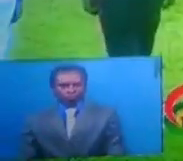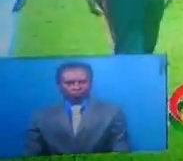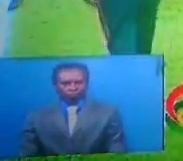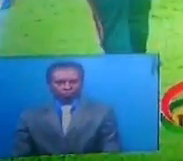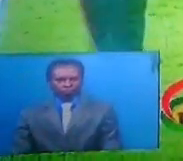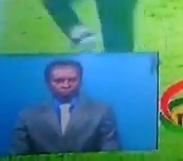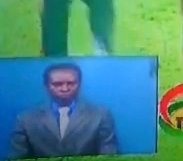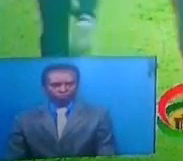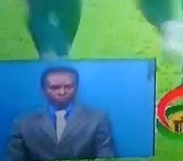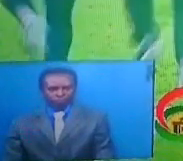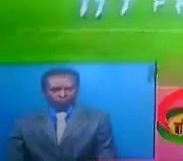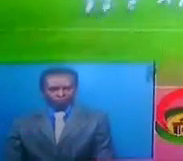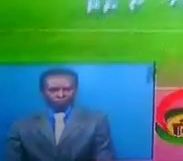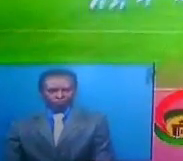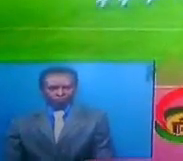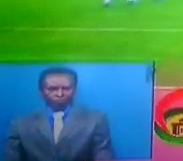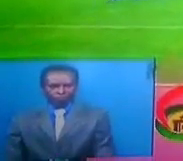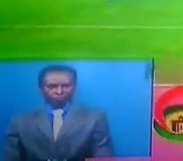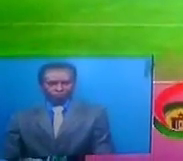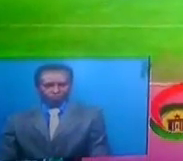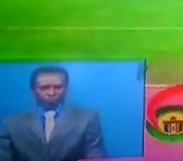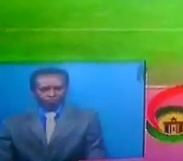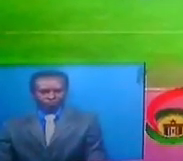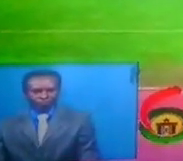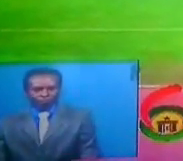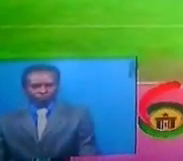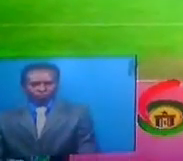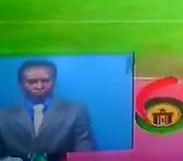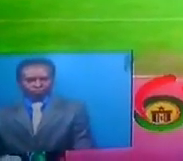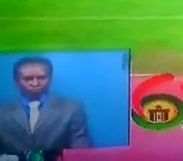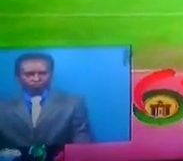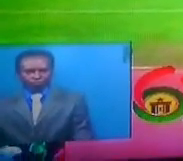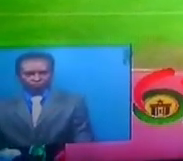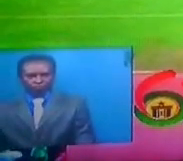Yes, and their motto is strong mind, strong body.